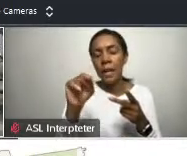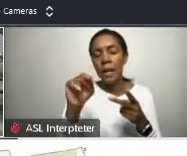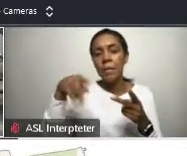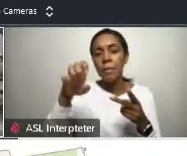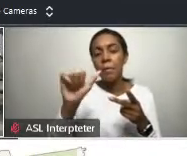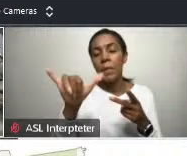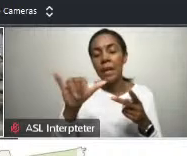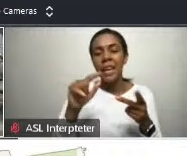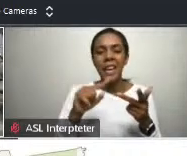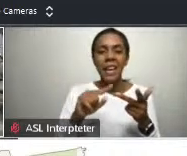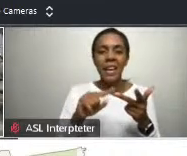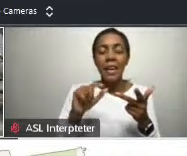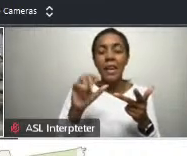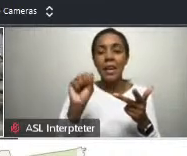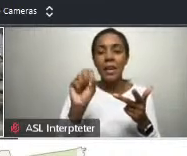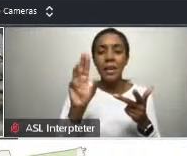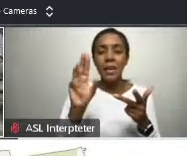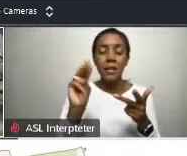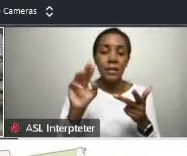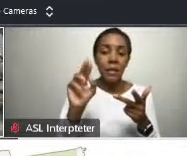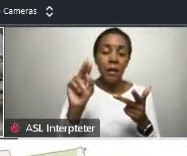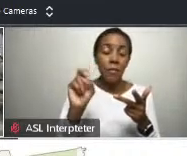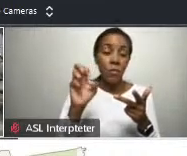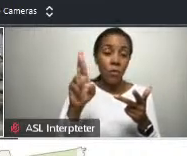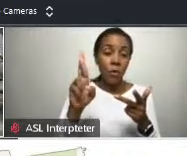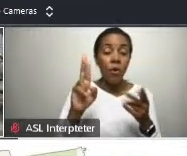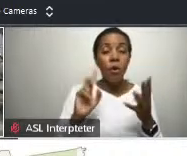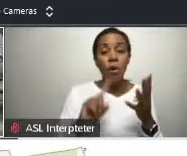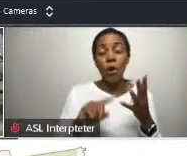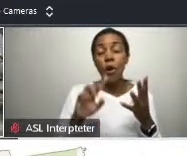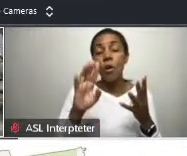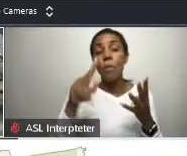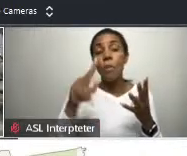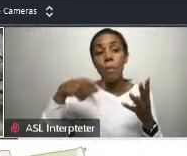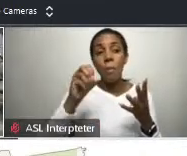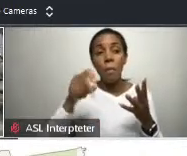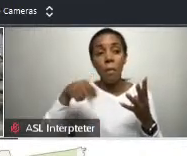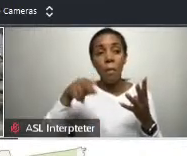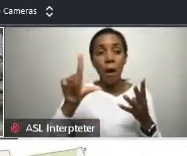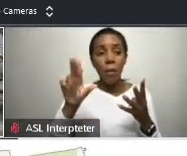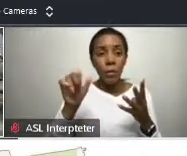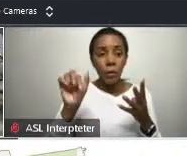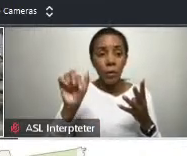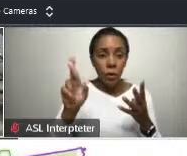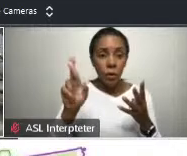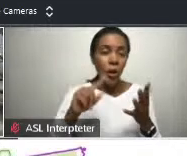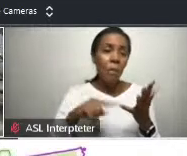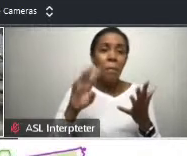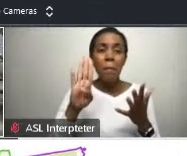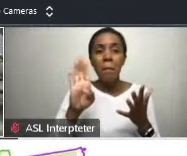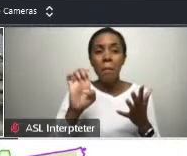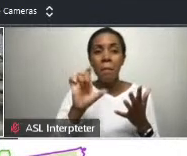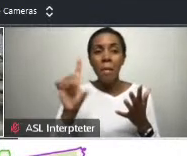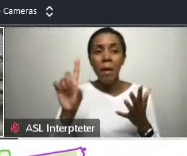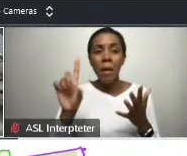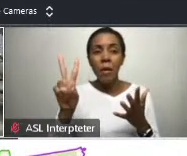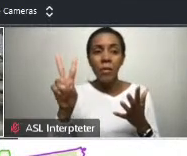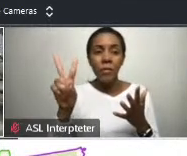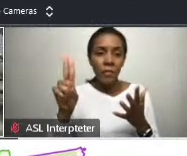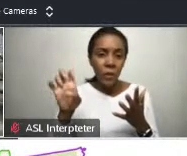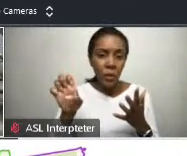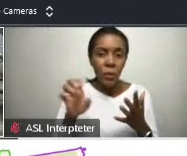few remaining on Lamar, Bellevue and Elvis Presley and 3rd Street. And if you'll go to the next slide, in our